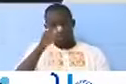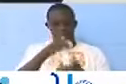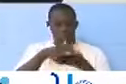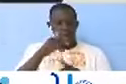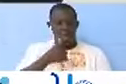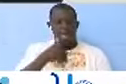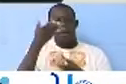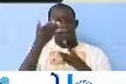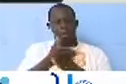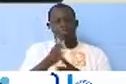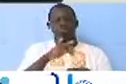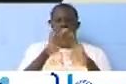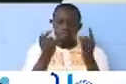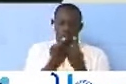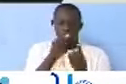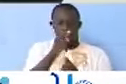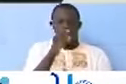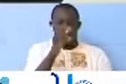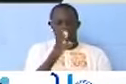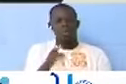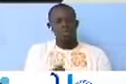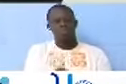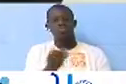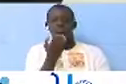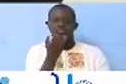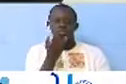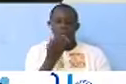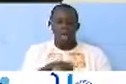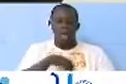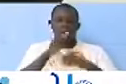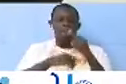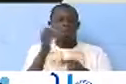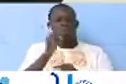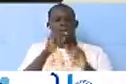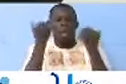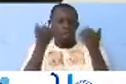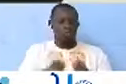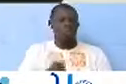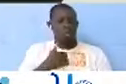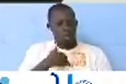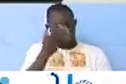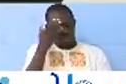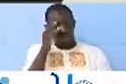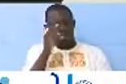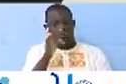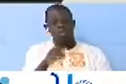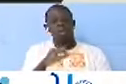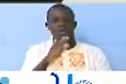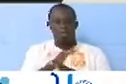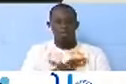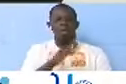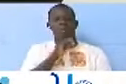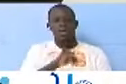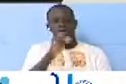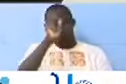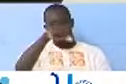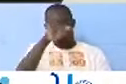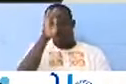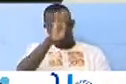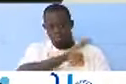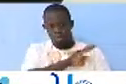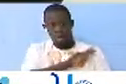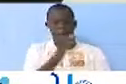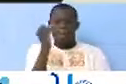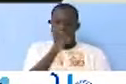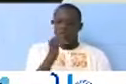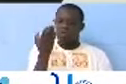you've said has already been established, and we're really sorry about what happened. I know that he was a brother to you because you hailed from the same place,